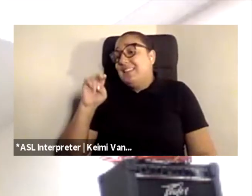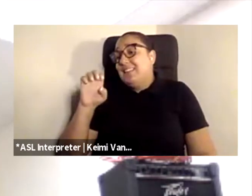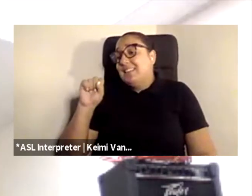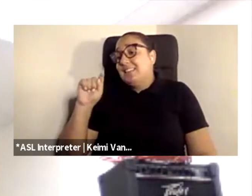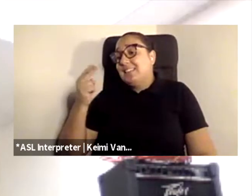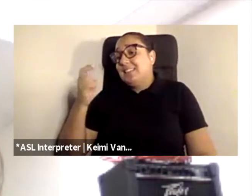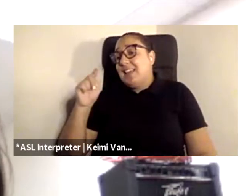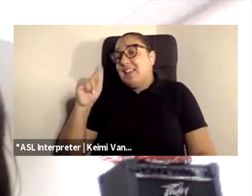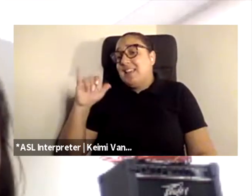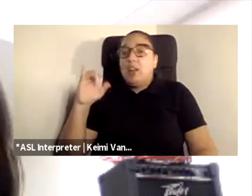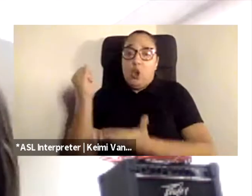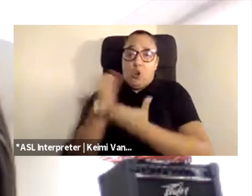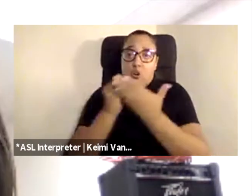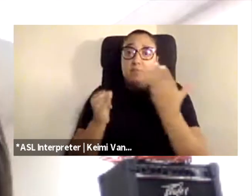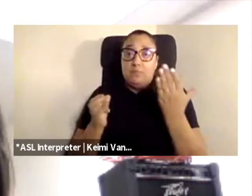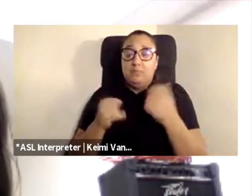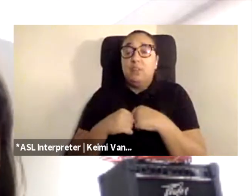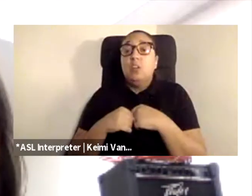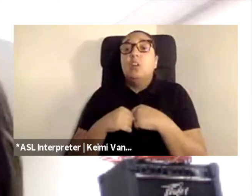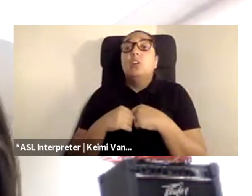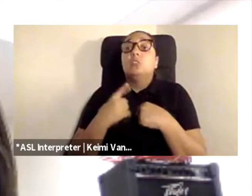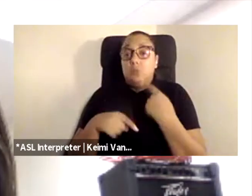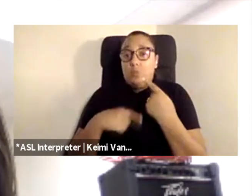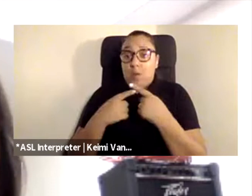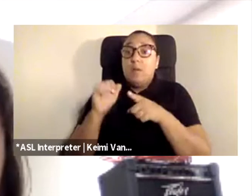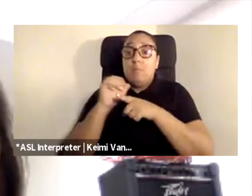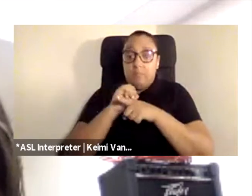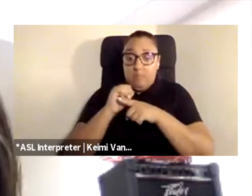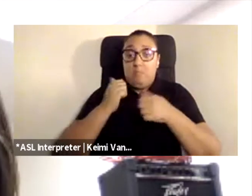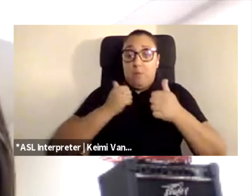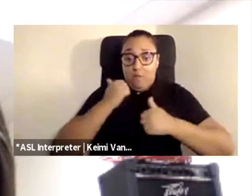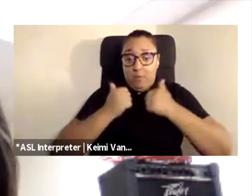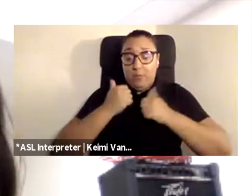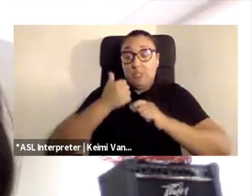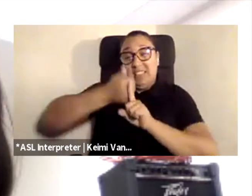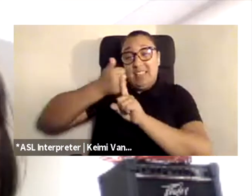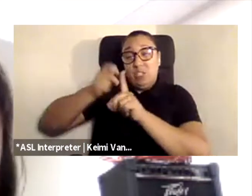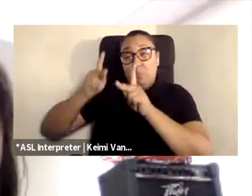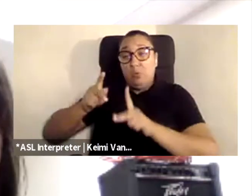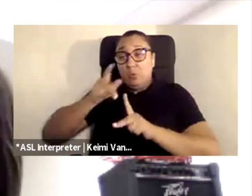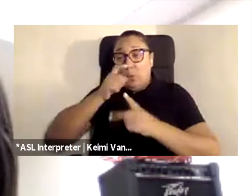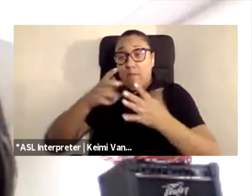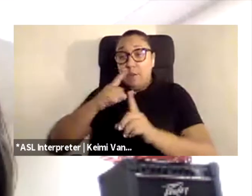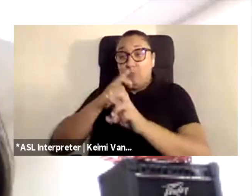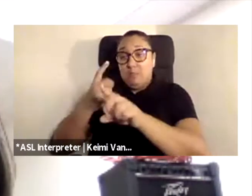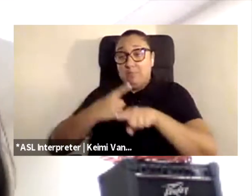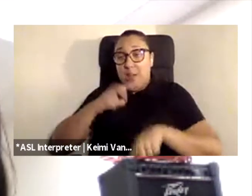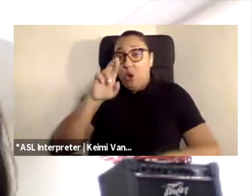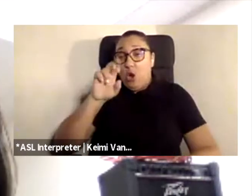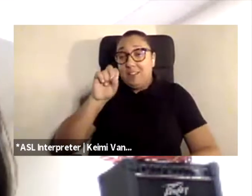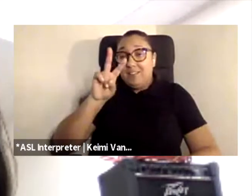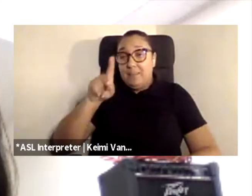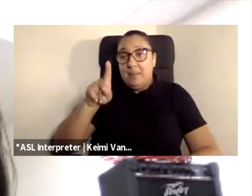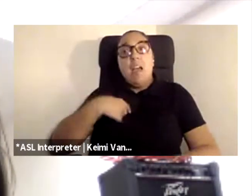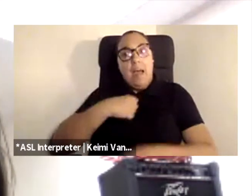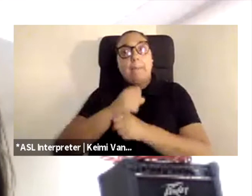by the time of the performance, each person who had RSVP'd, and I made sure everyone did it 2 weeks in advance,